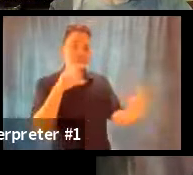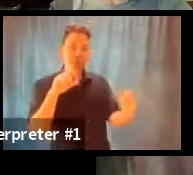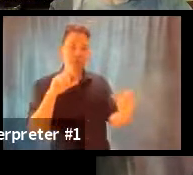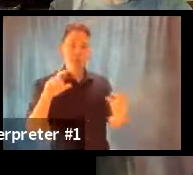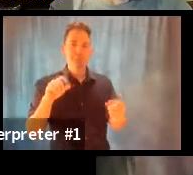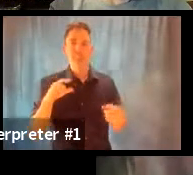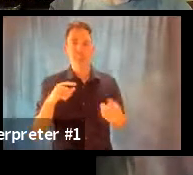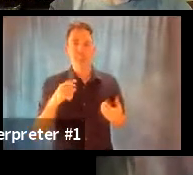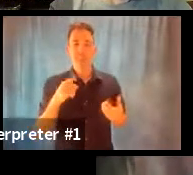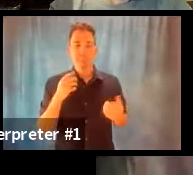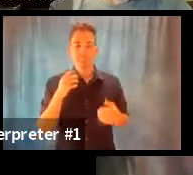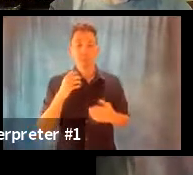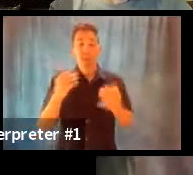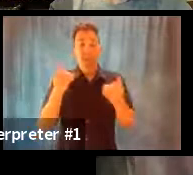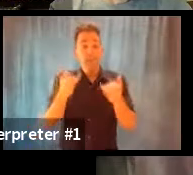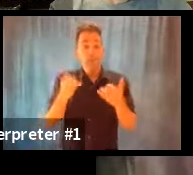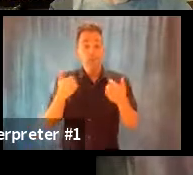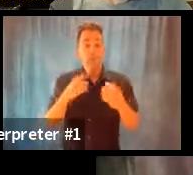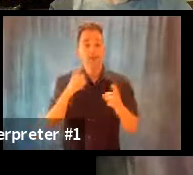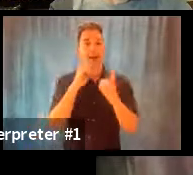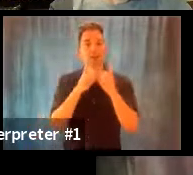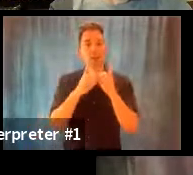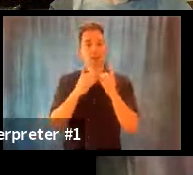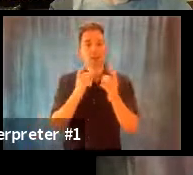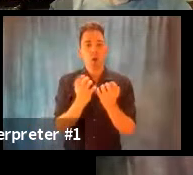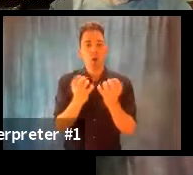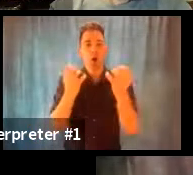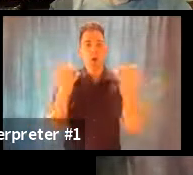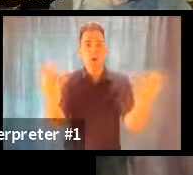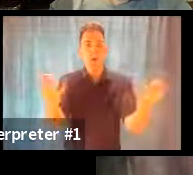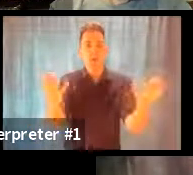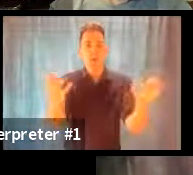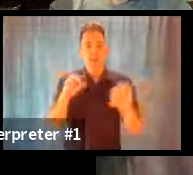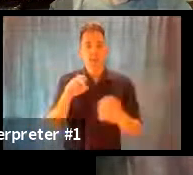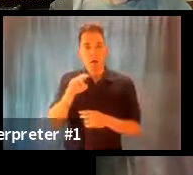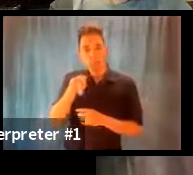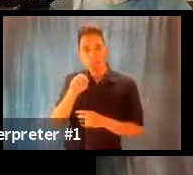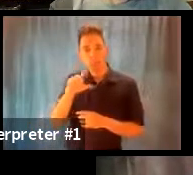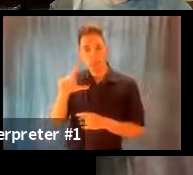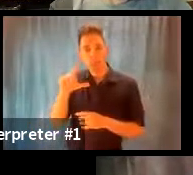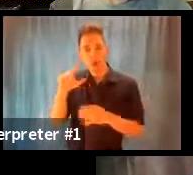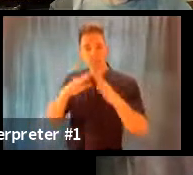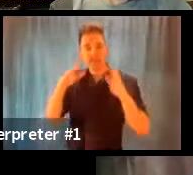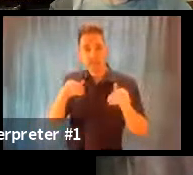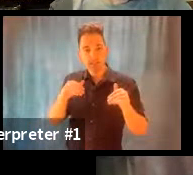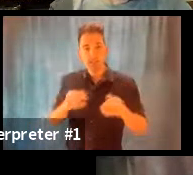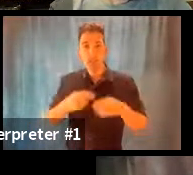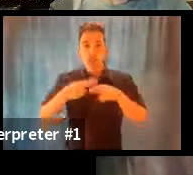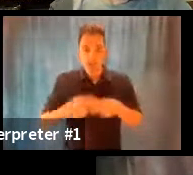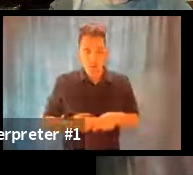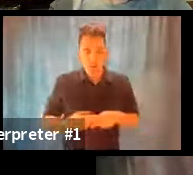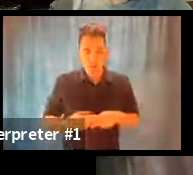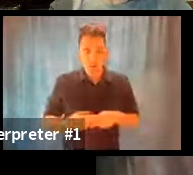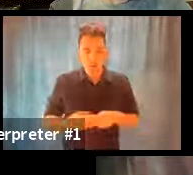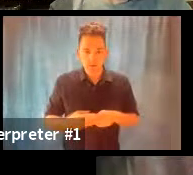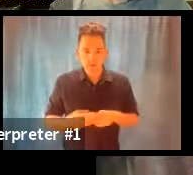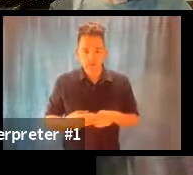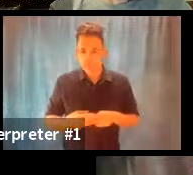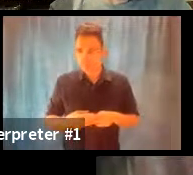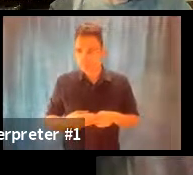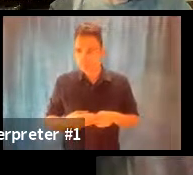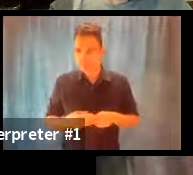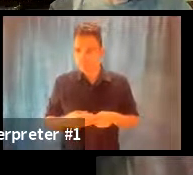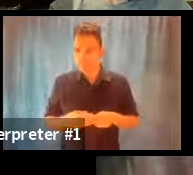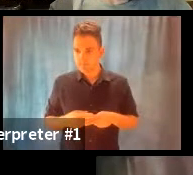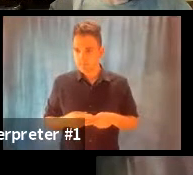digital audience polling system called Mentimeter. The best way to access that is to point any browser on any